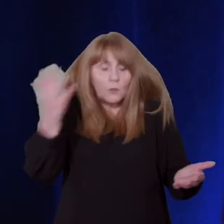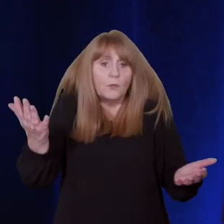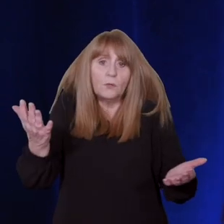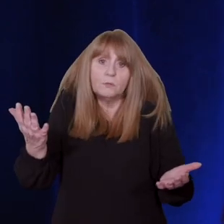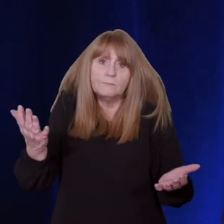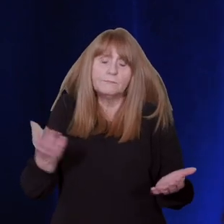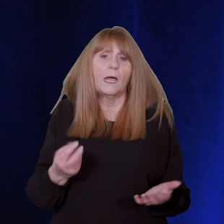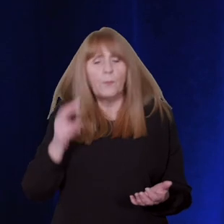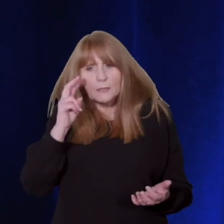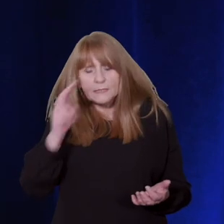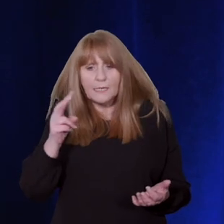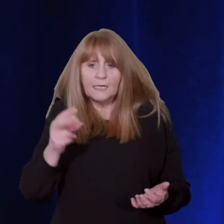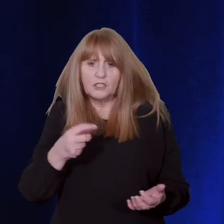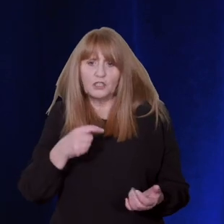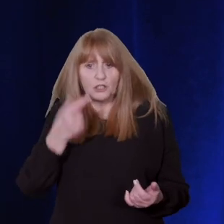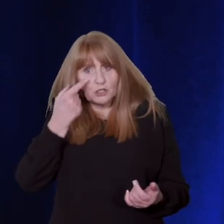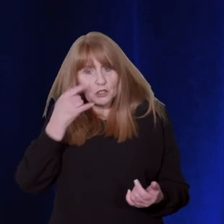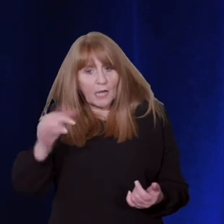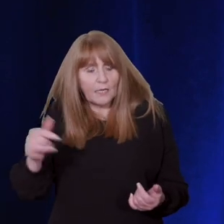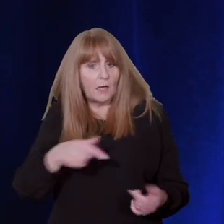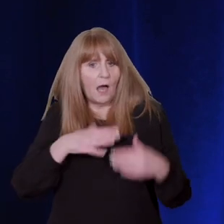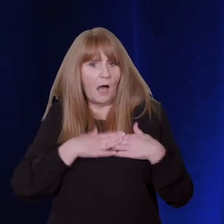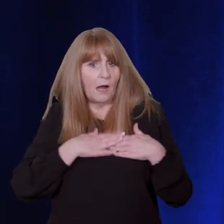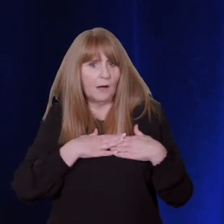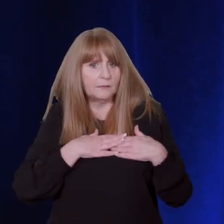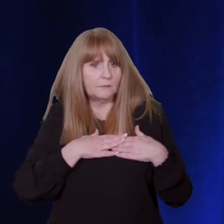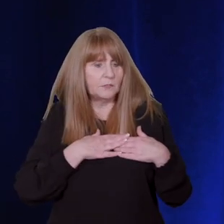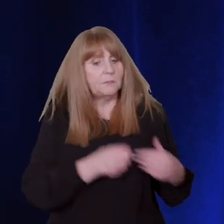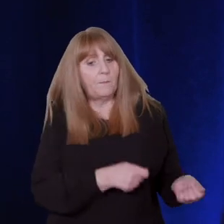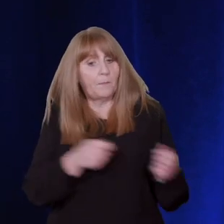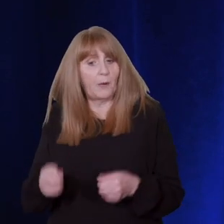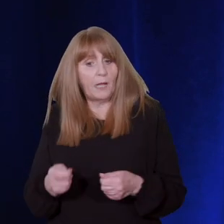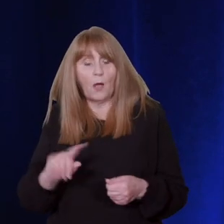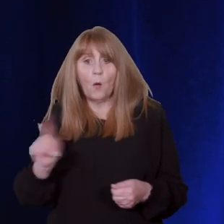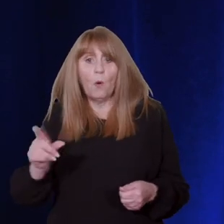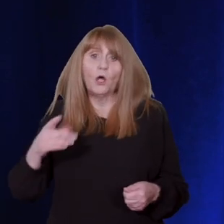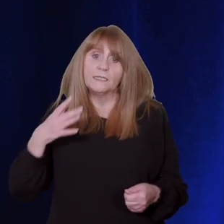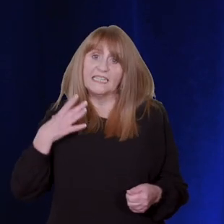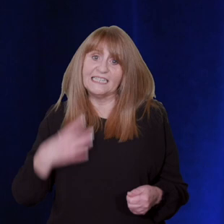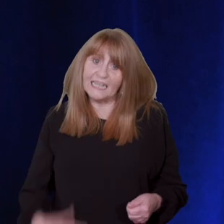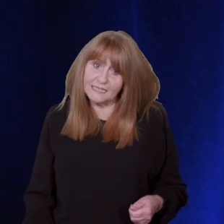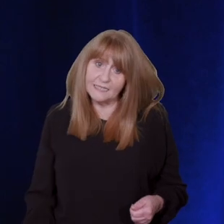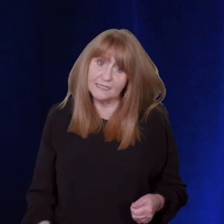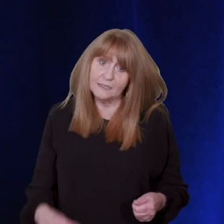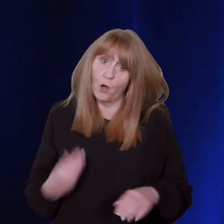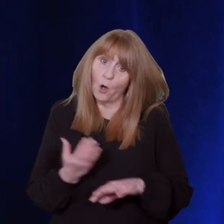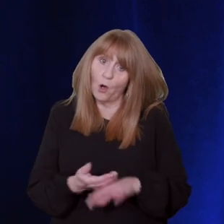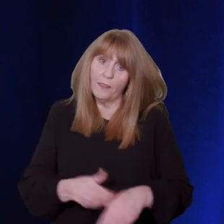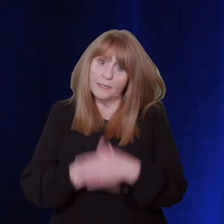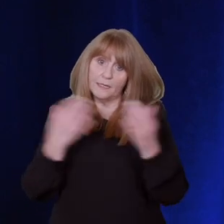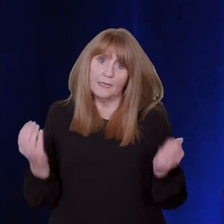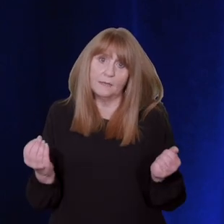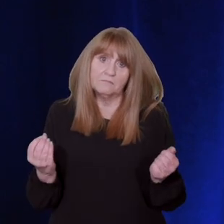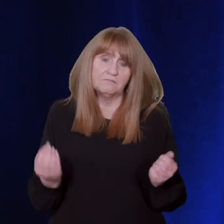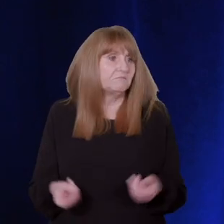your heart, bring in what's needed on the day to the equation to make a difference. If they